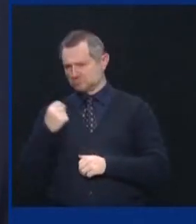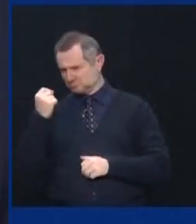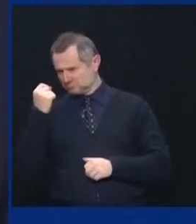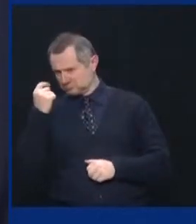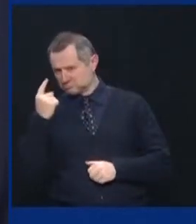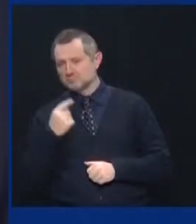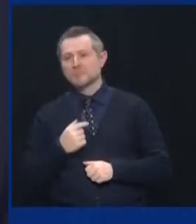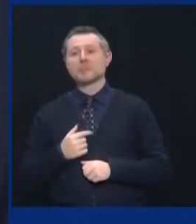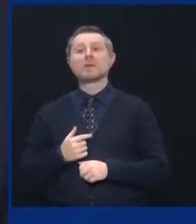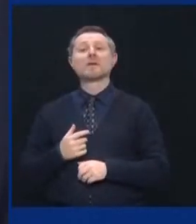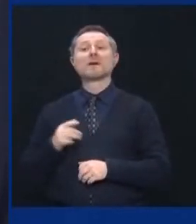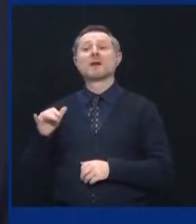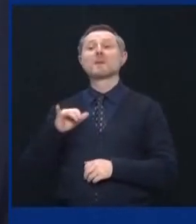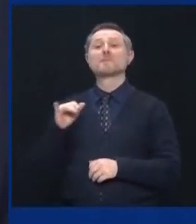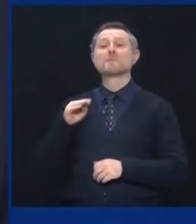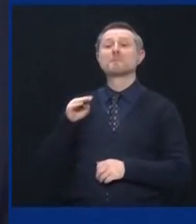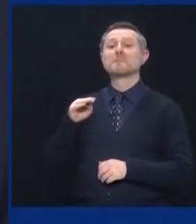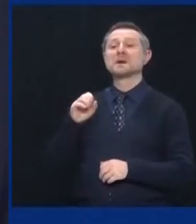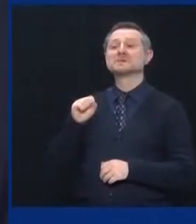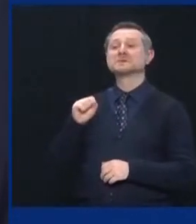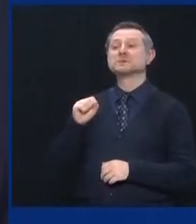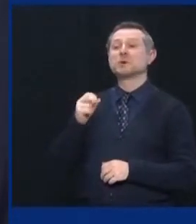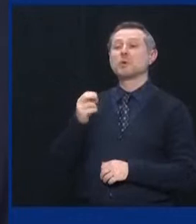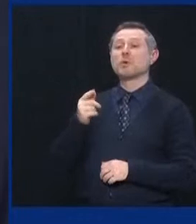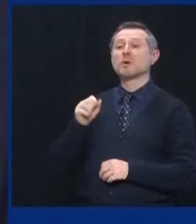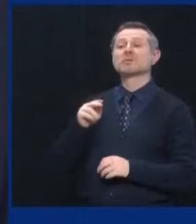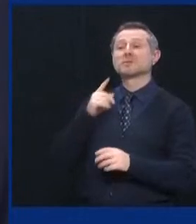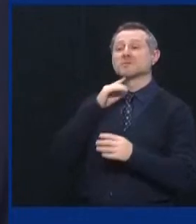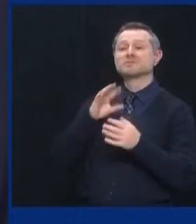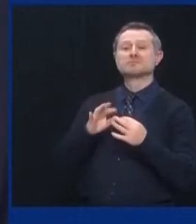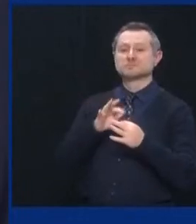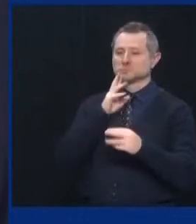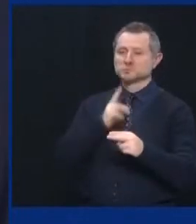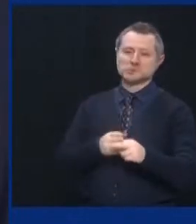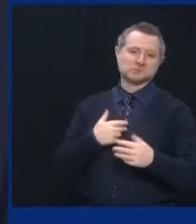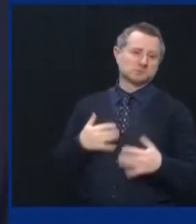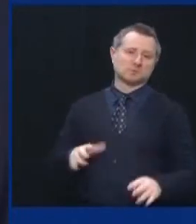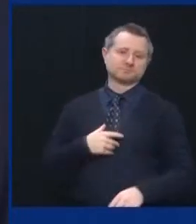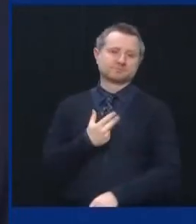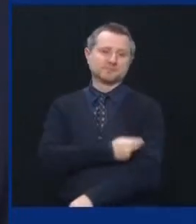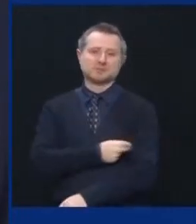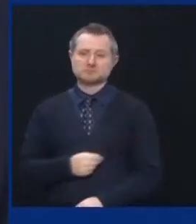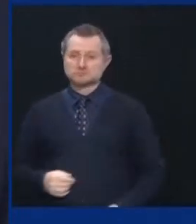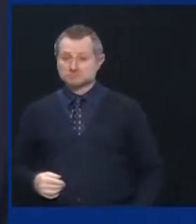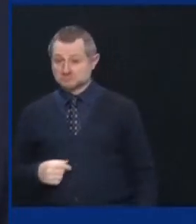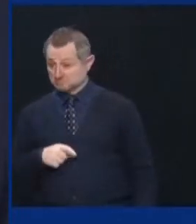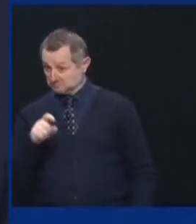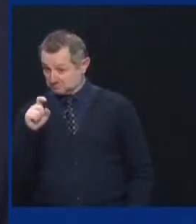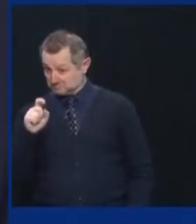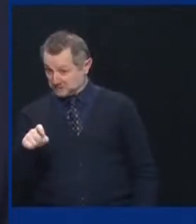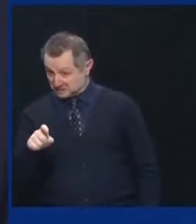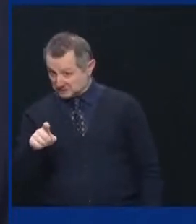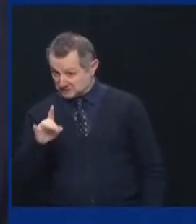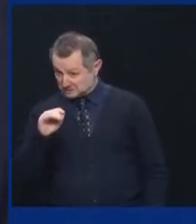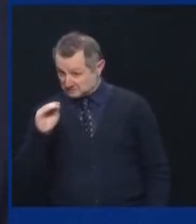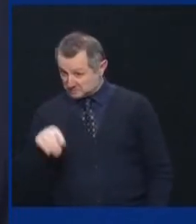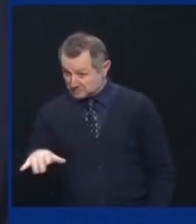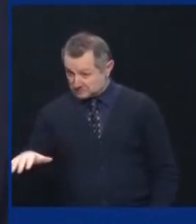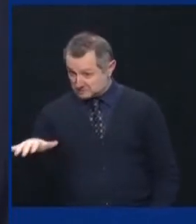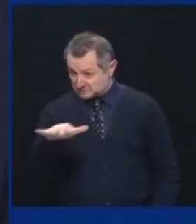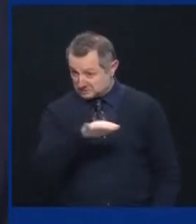Ms. Hogan pointed out. Some people won't want to take the vaccine. If you have to get to 90%, you're going to have a real